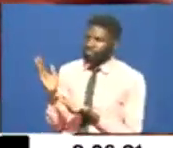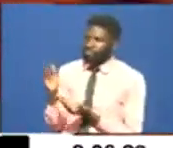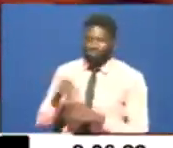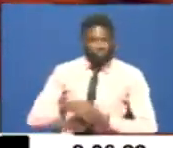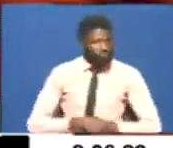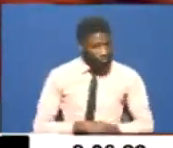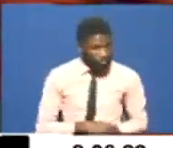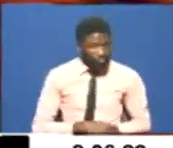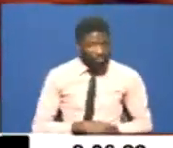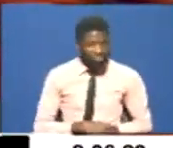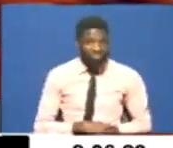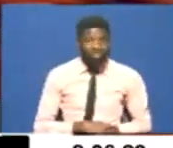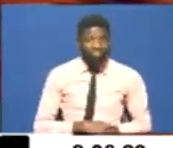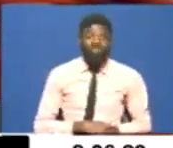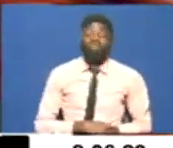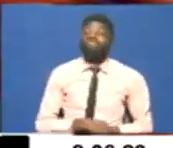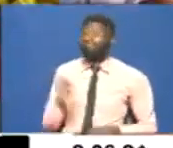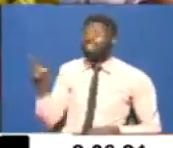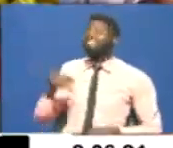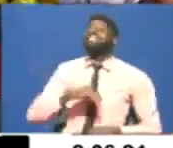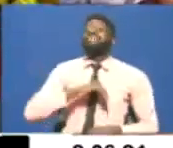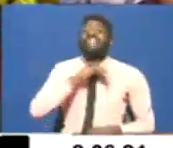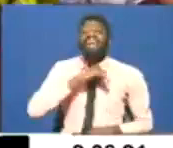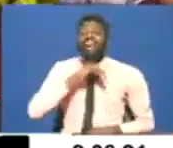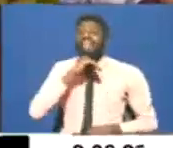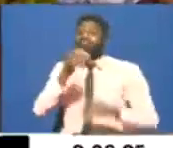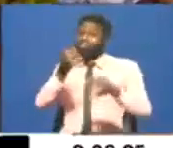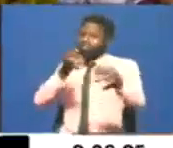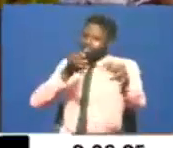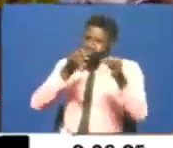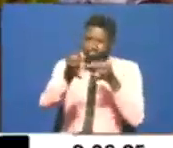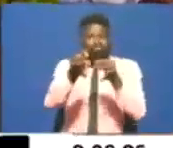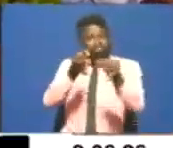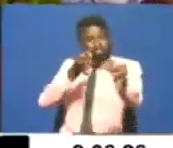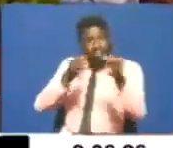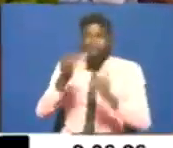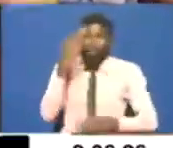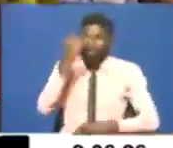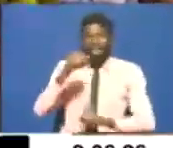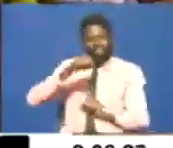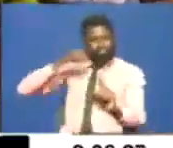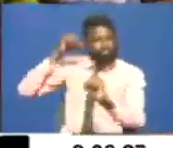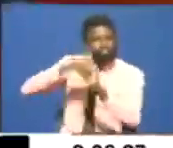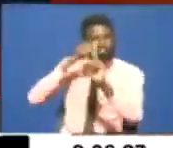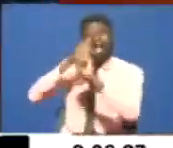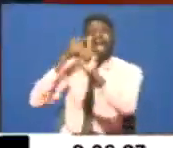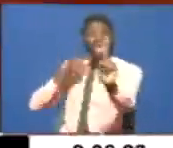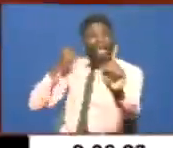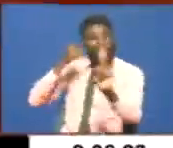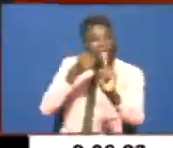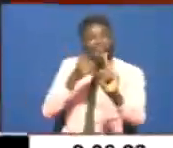In his speech, the former Prime Minister explained why he has been championing for Azimio la Umoja initiative.